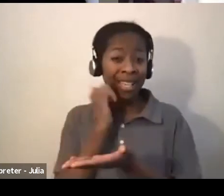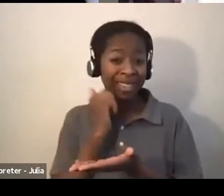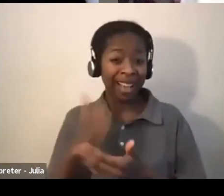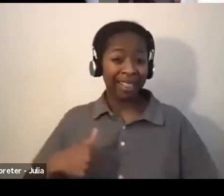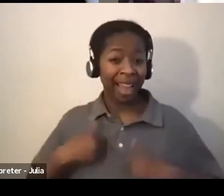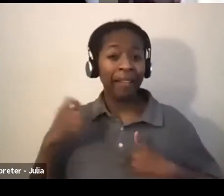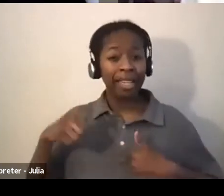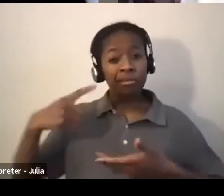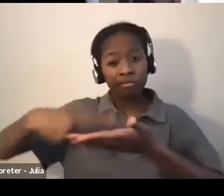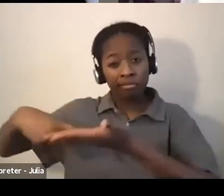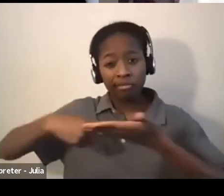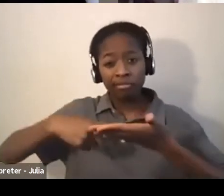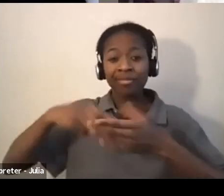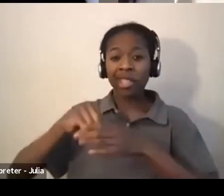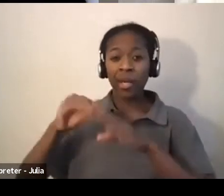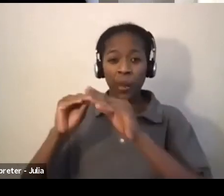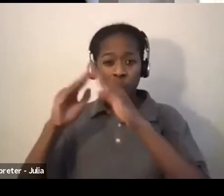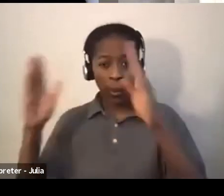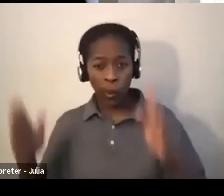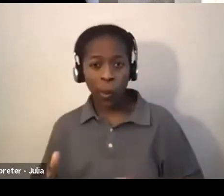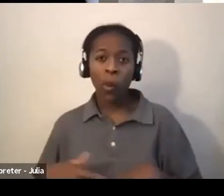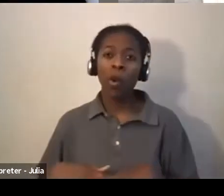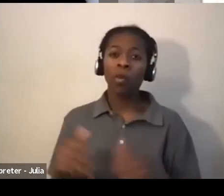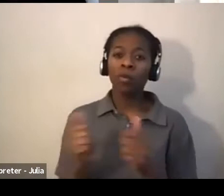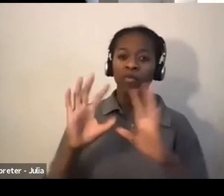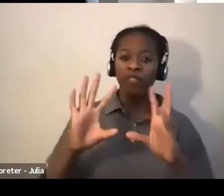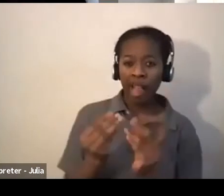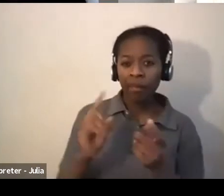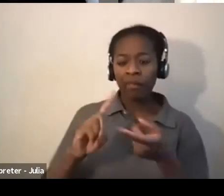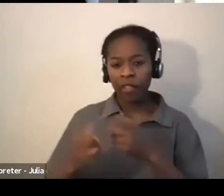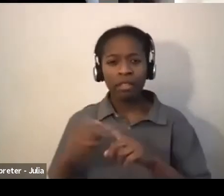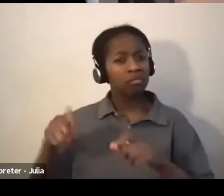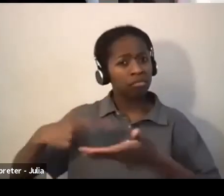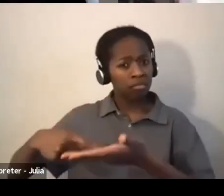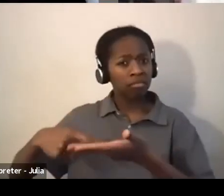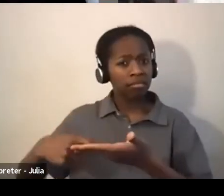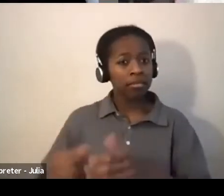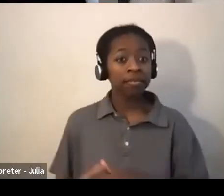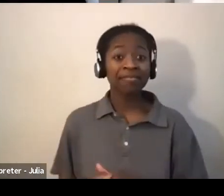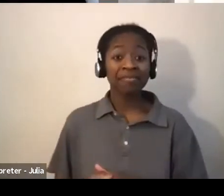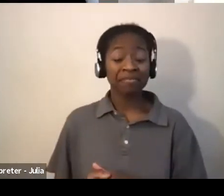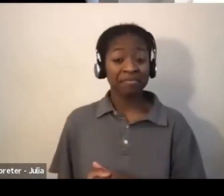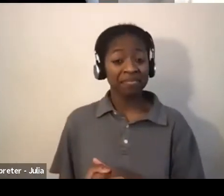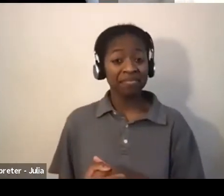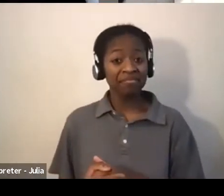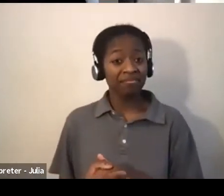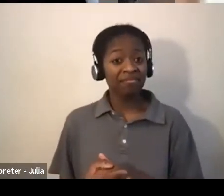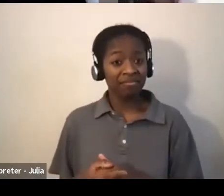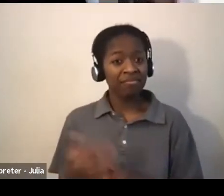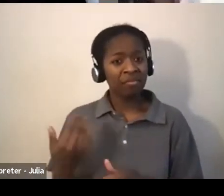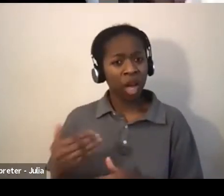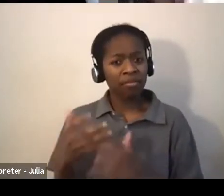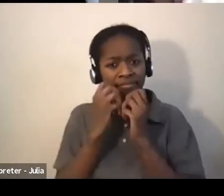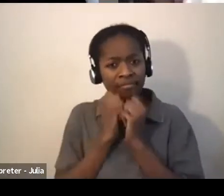our in our homes and with our children and our relatives and friends. So it means a lot to us that you're